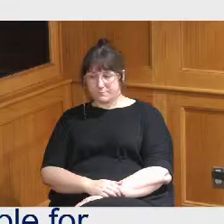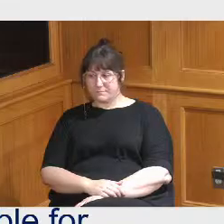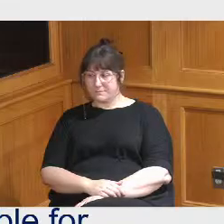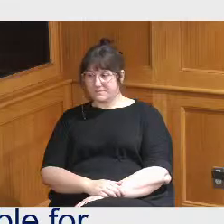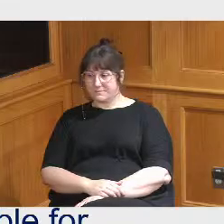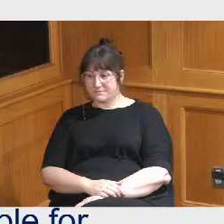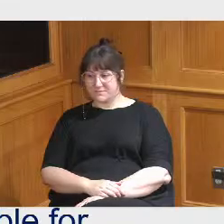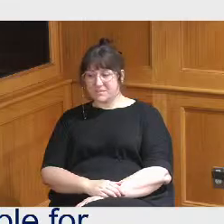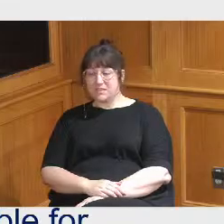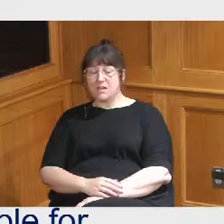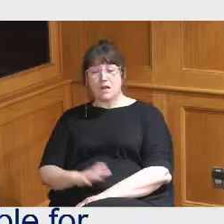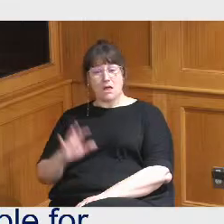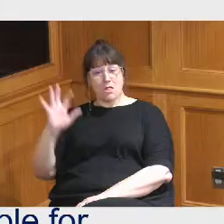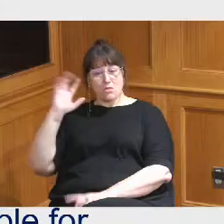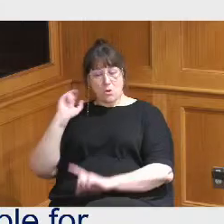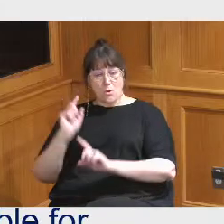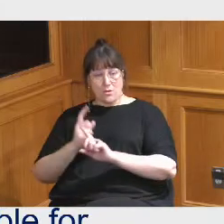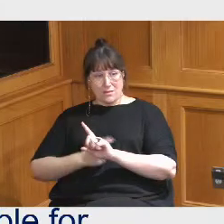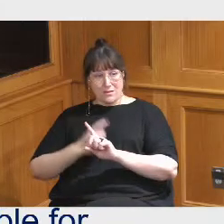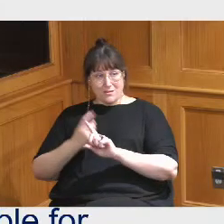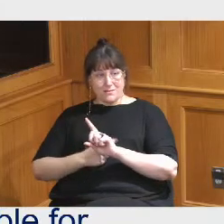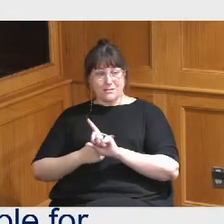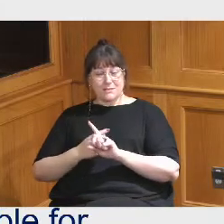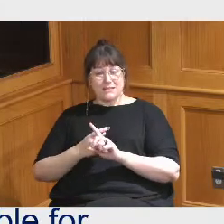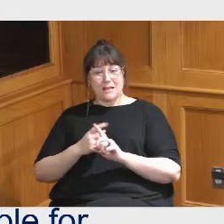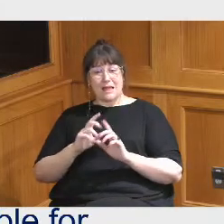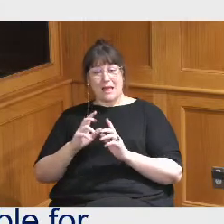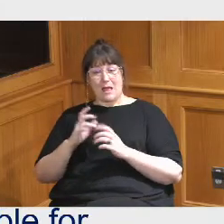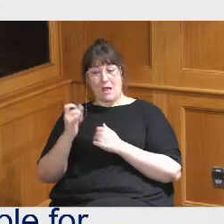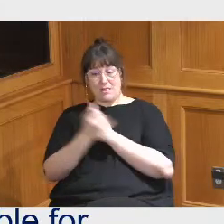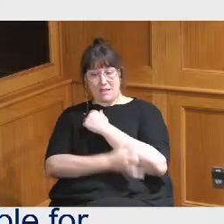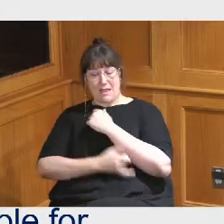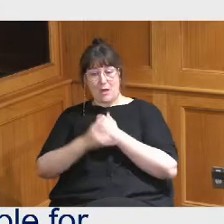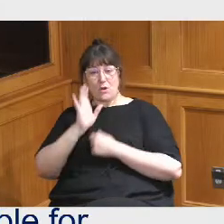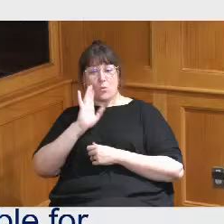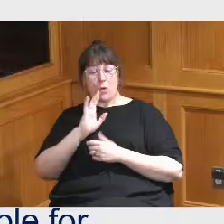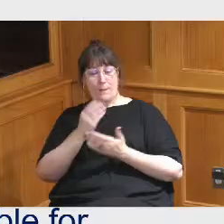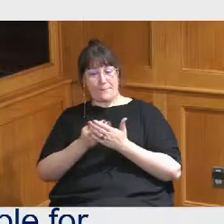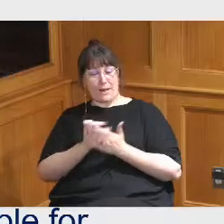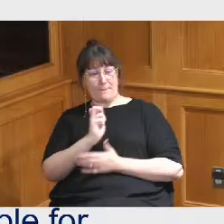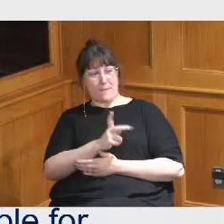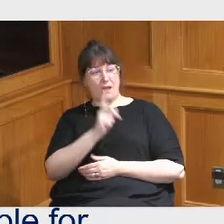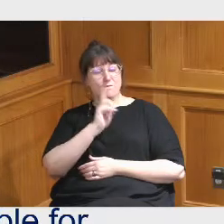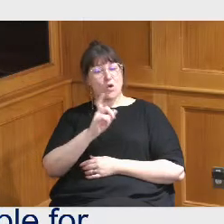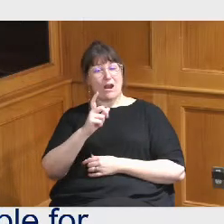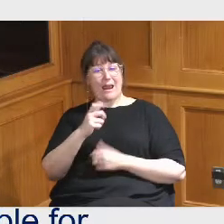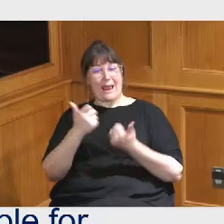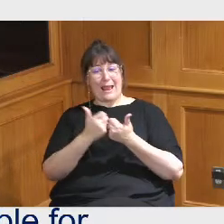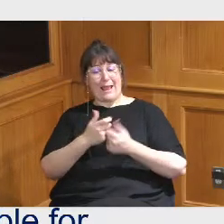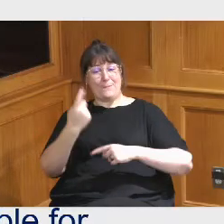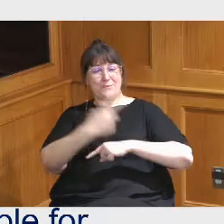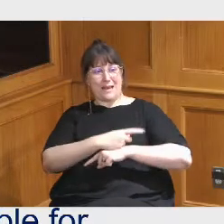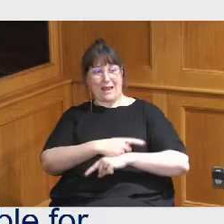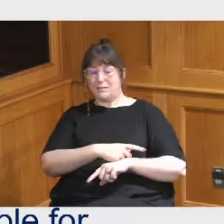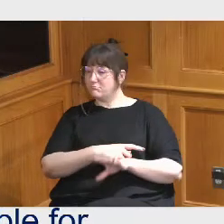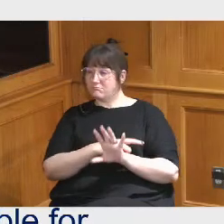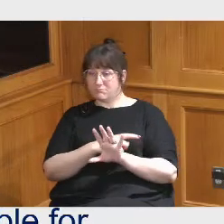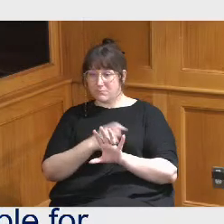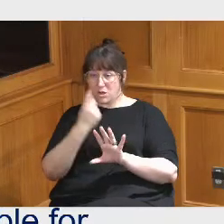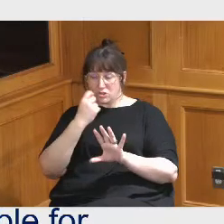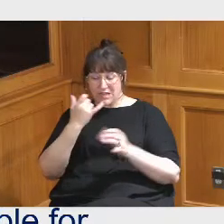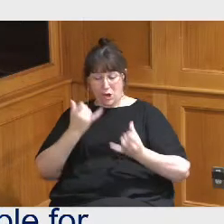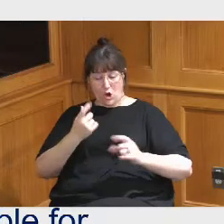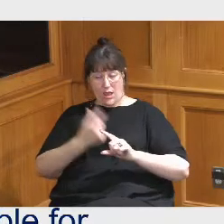The old lease had provisions whereby the county would reimburse the team for game day expenses. Those terms are not included in the proposed